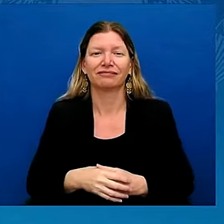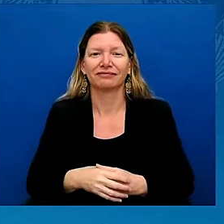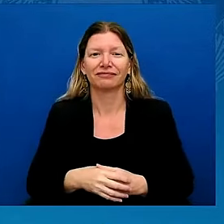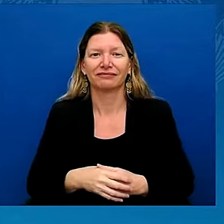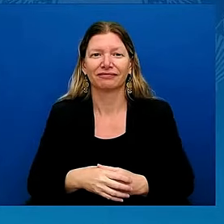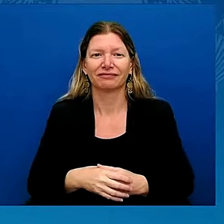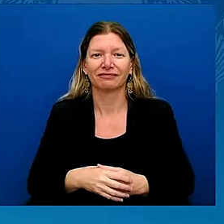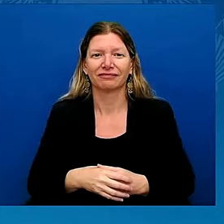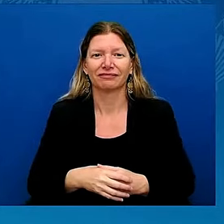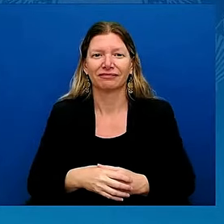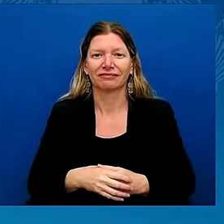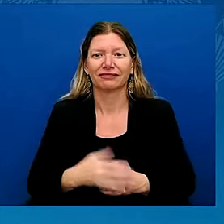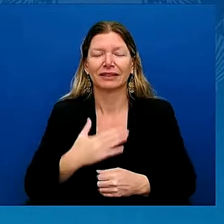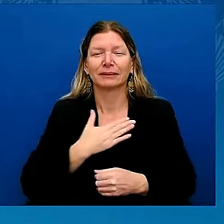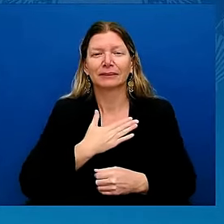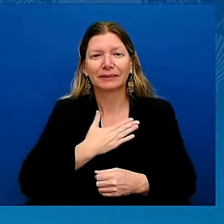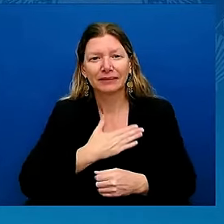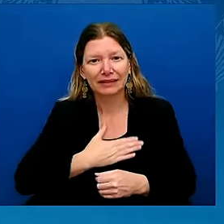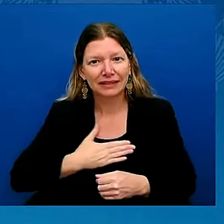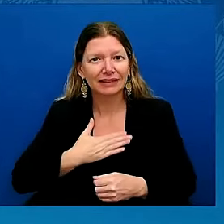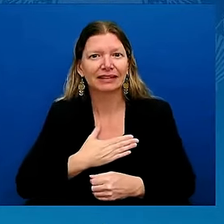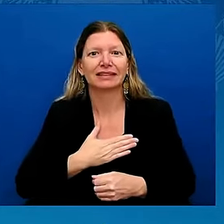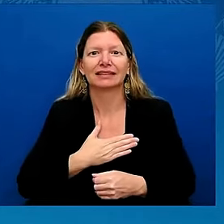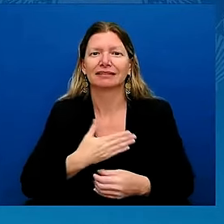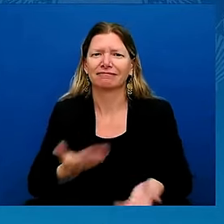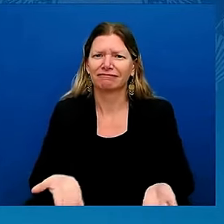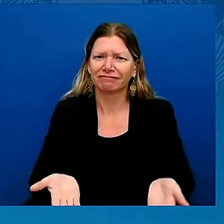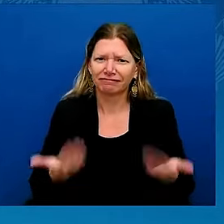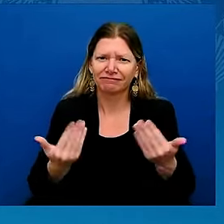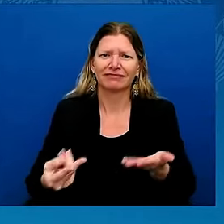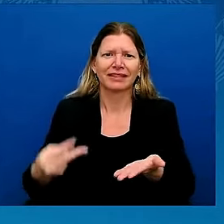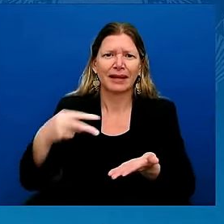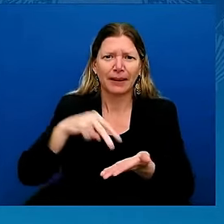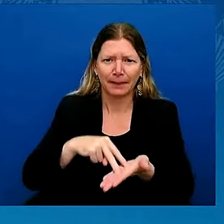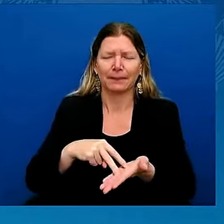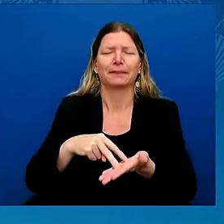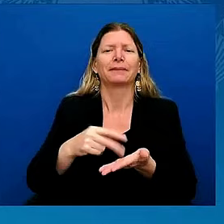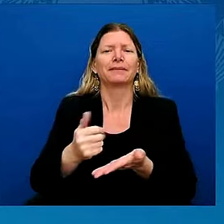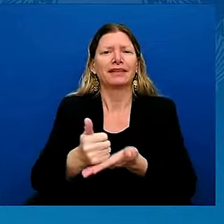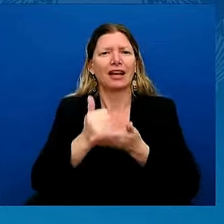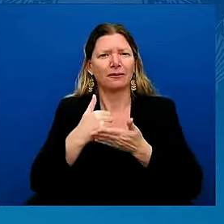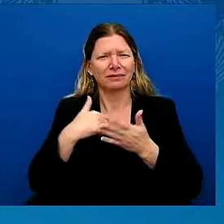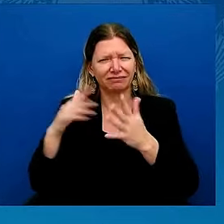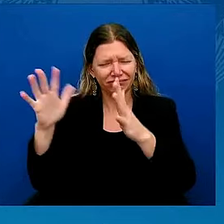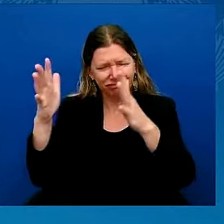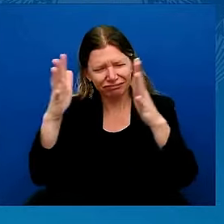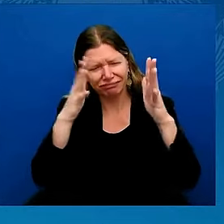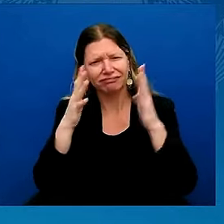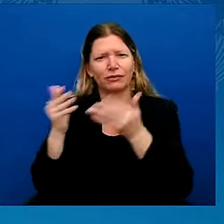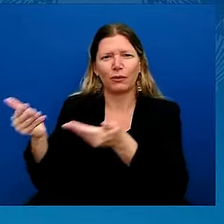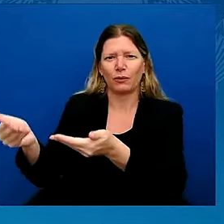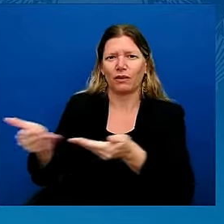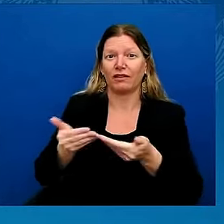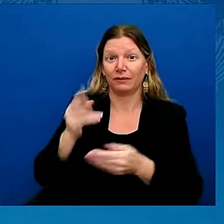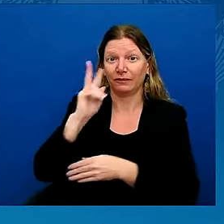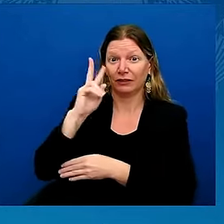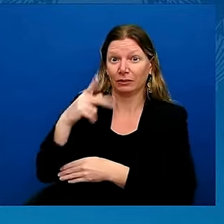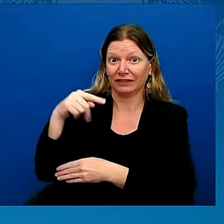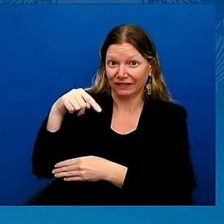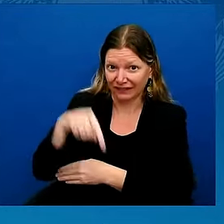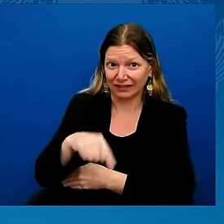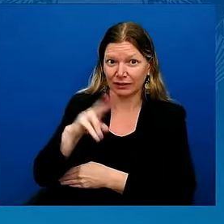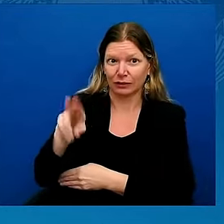Please get up and help me welcome the Vice President of these United States, Kamala Harris.